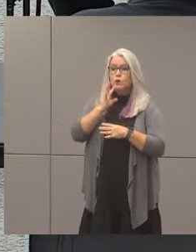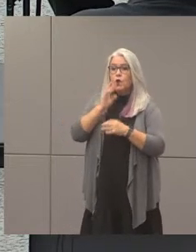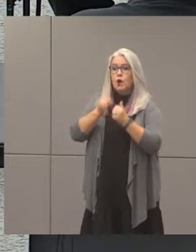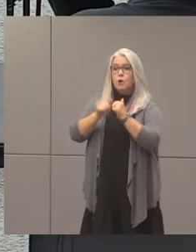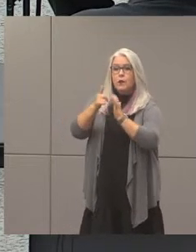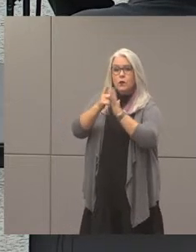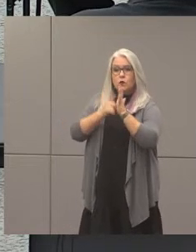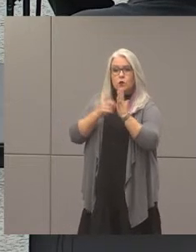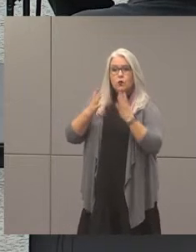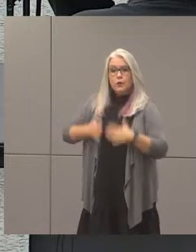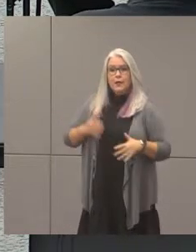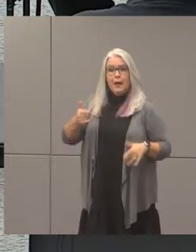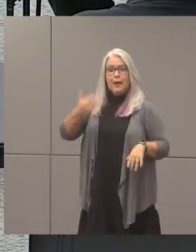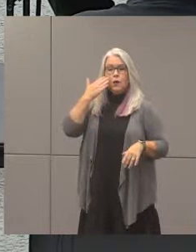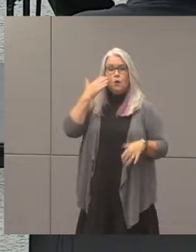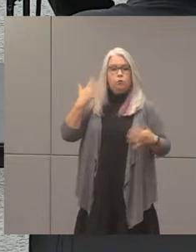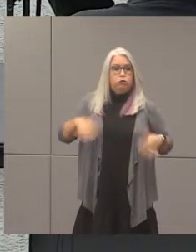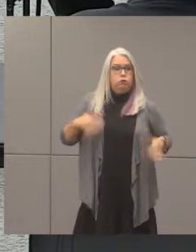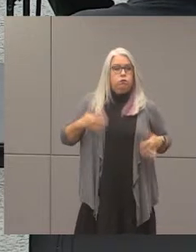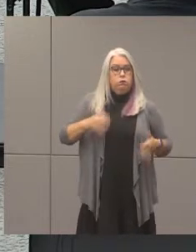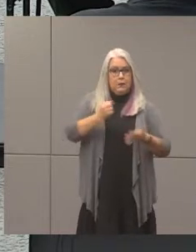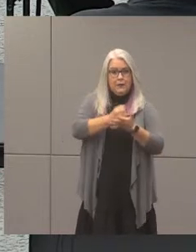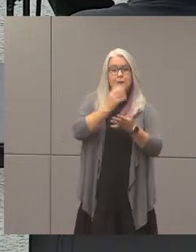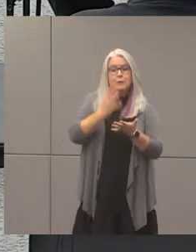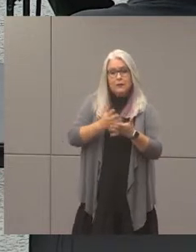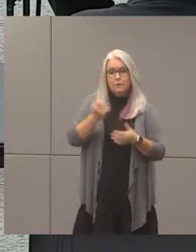I know that it's expensive.